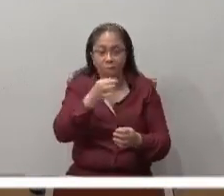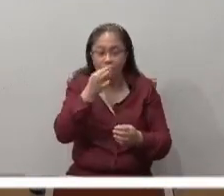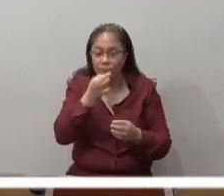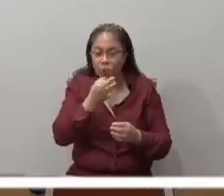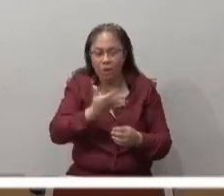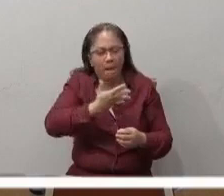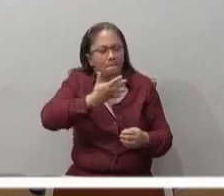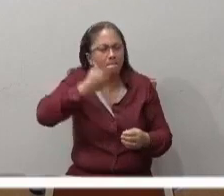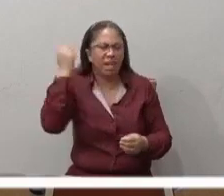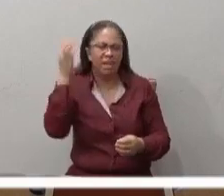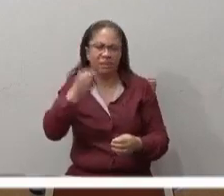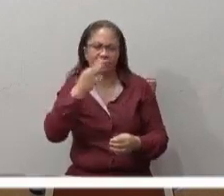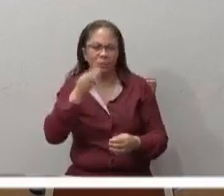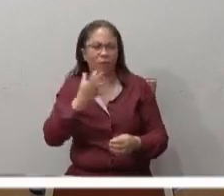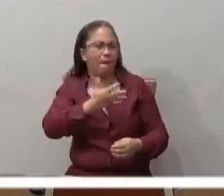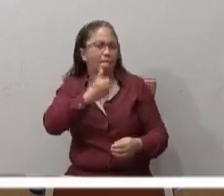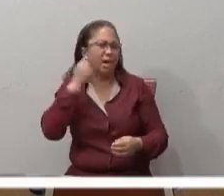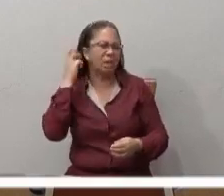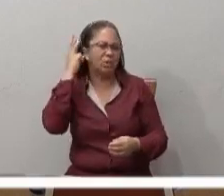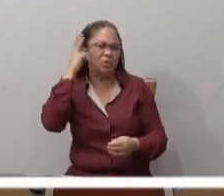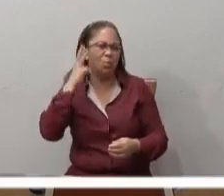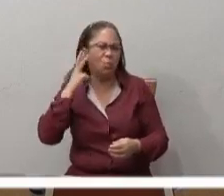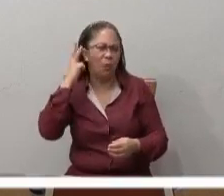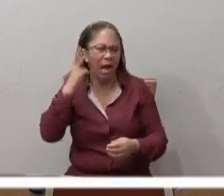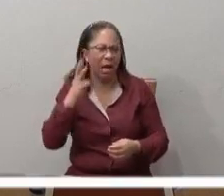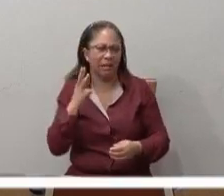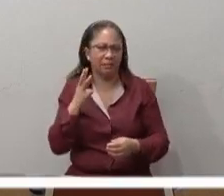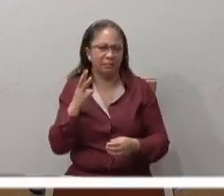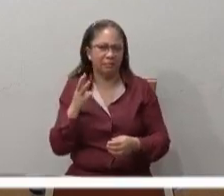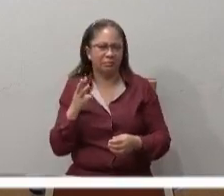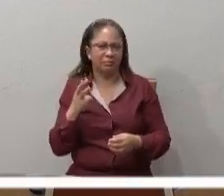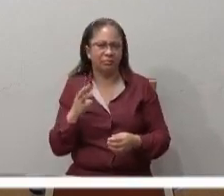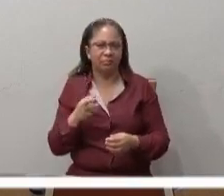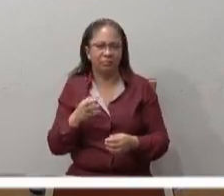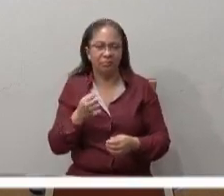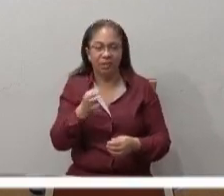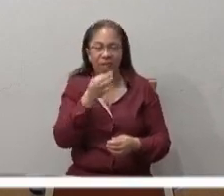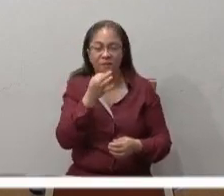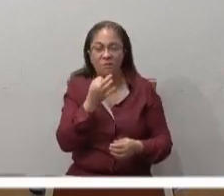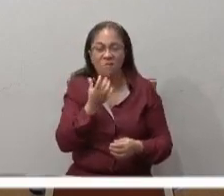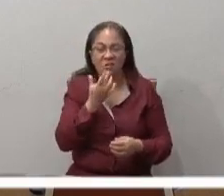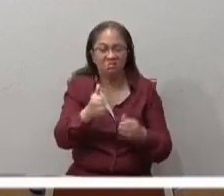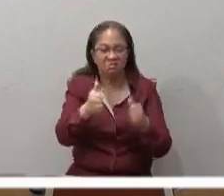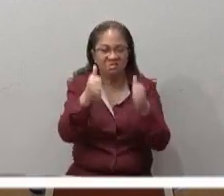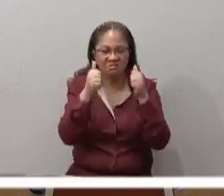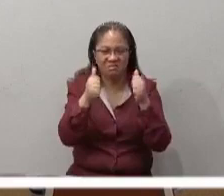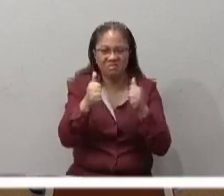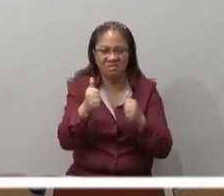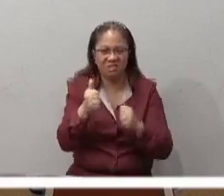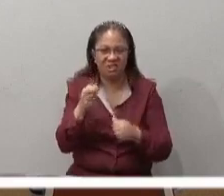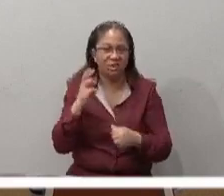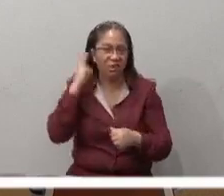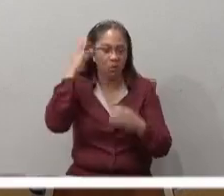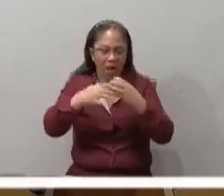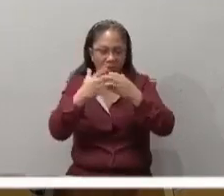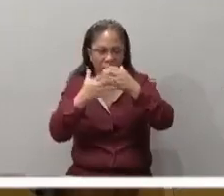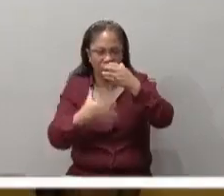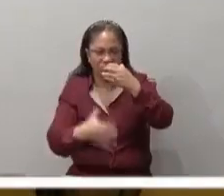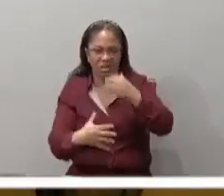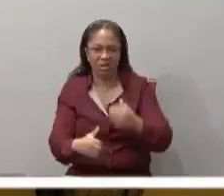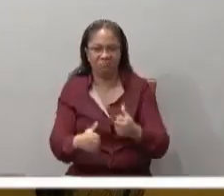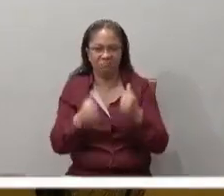rich food and a banquet of fine wine, of food rich and juicy, of fine strained